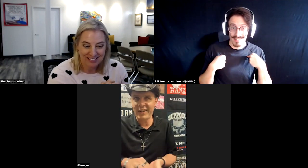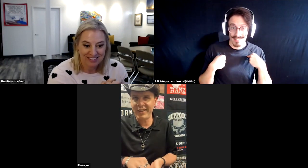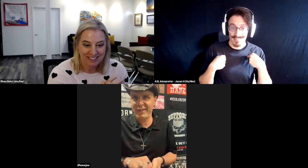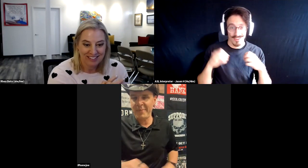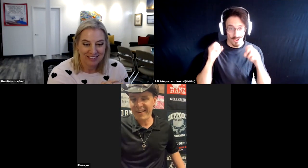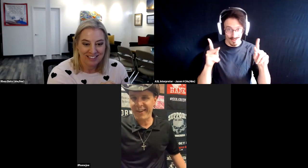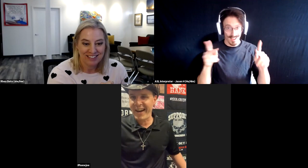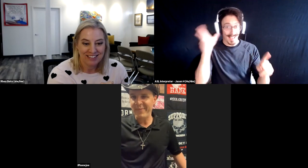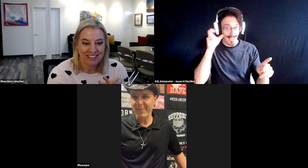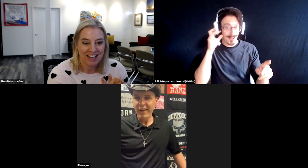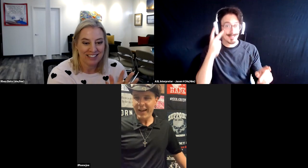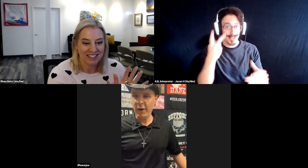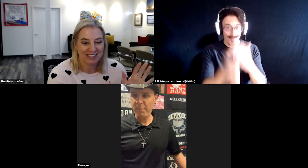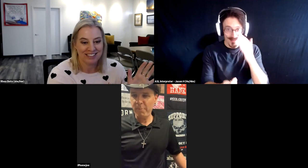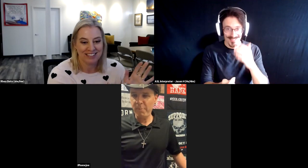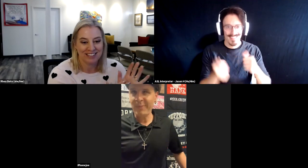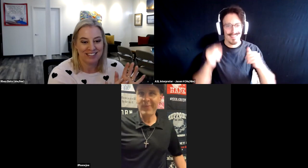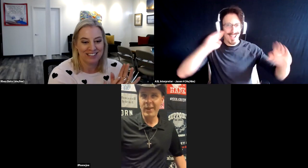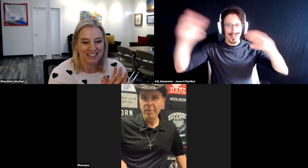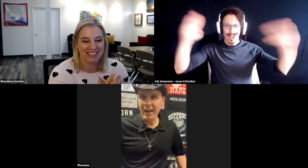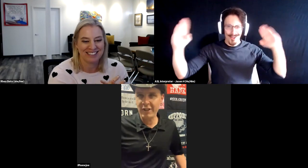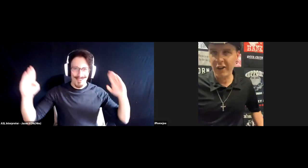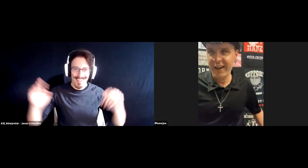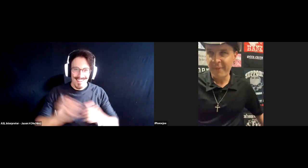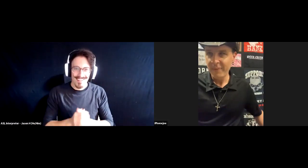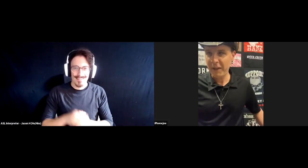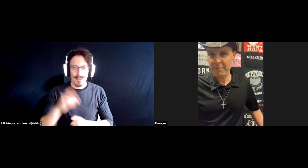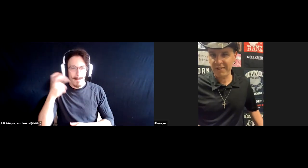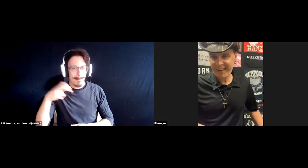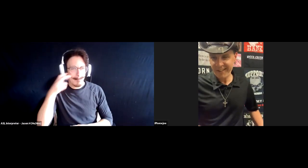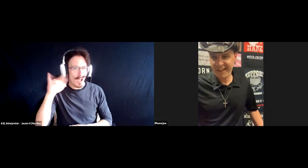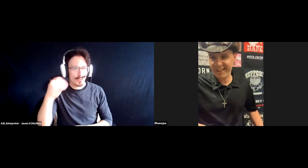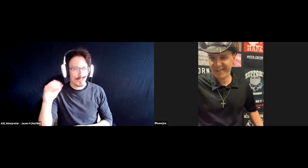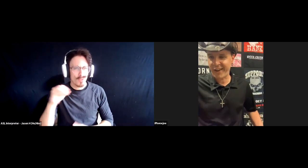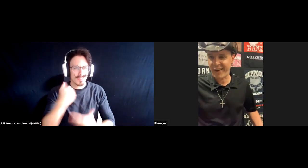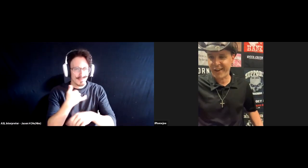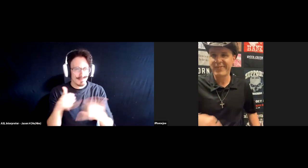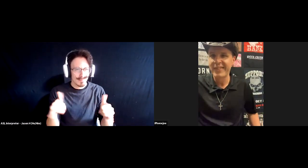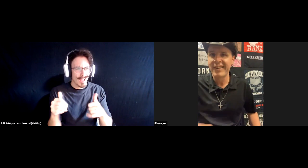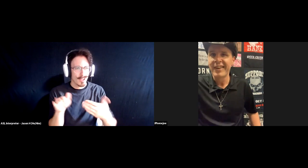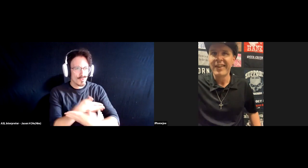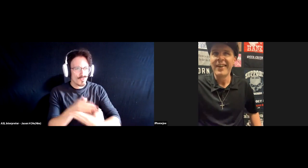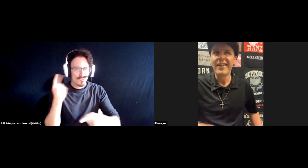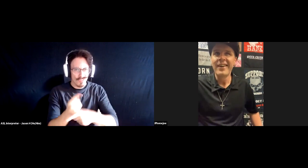Okay, you can hear and see me. All right. Hello, peeps. Blind Joe here. Let's play some music, huh? See how this goes.